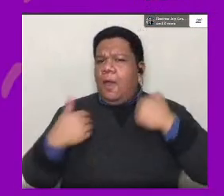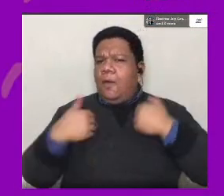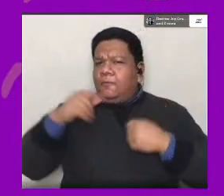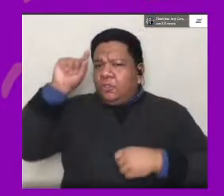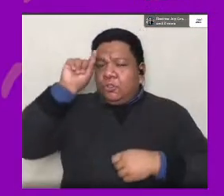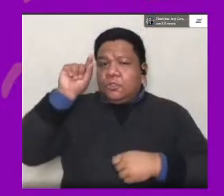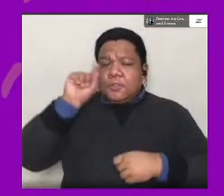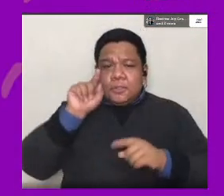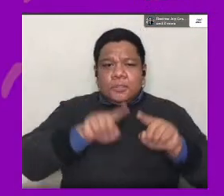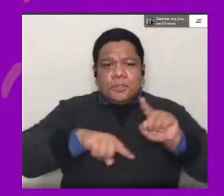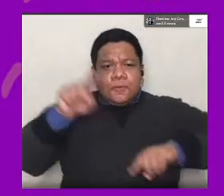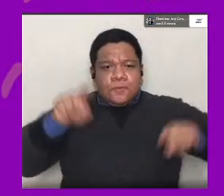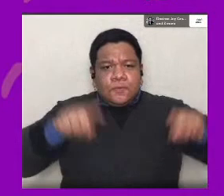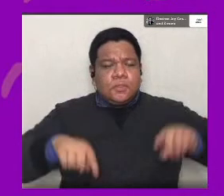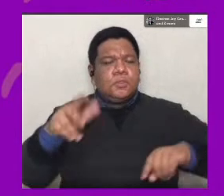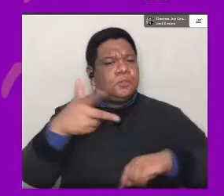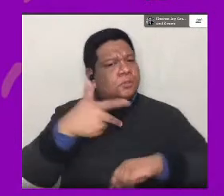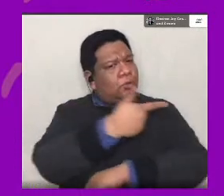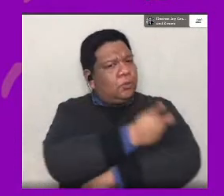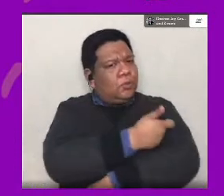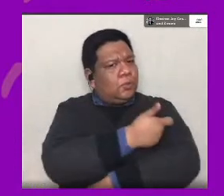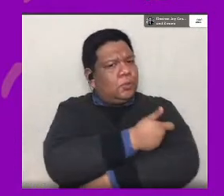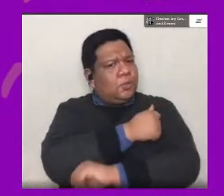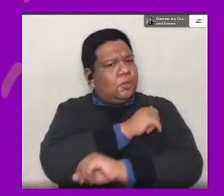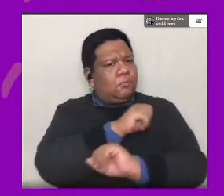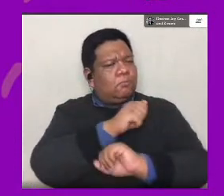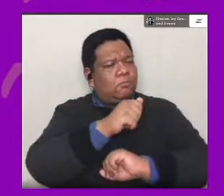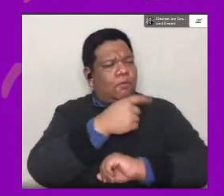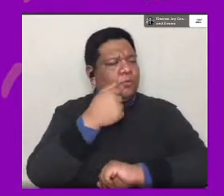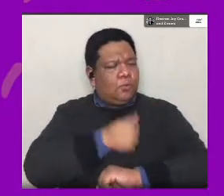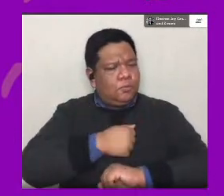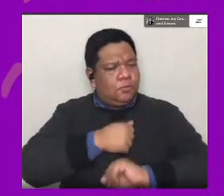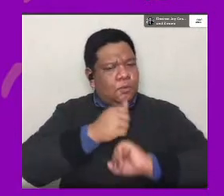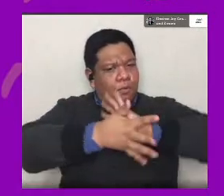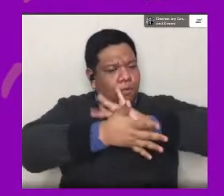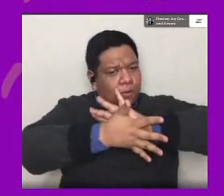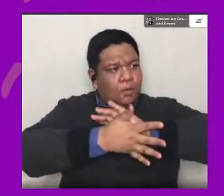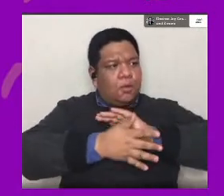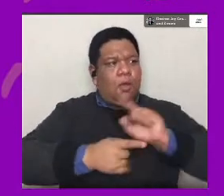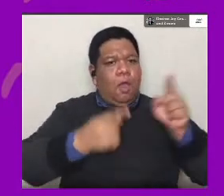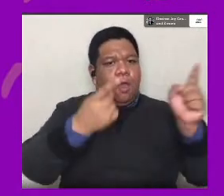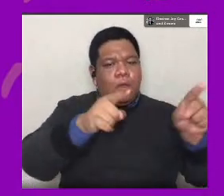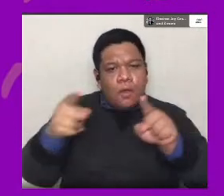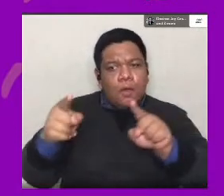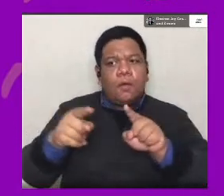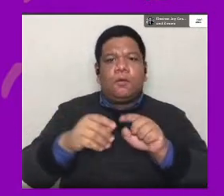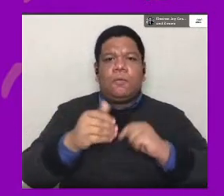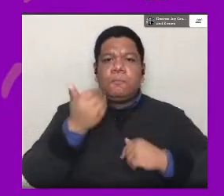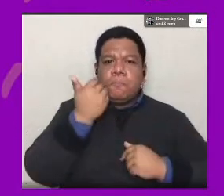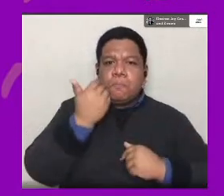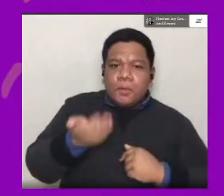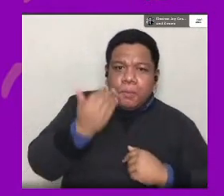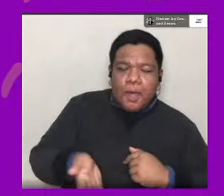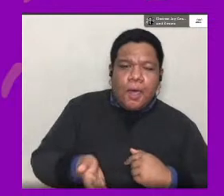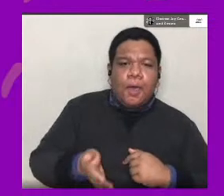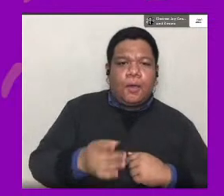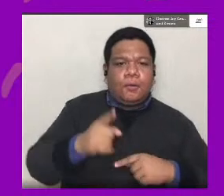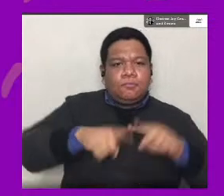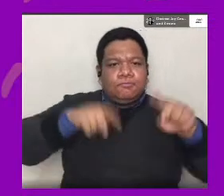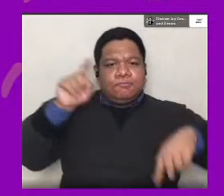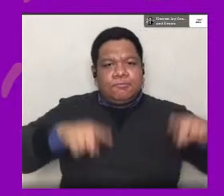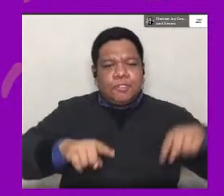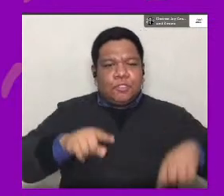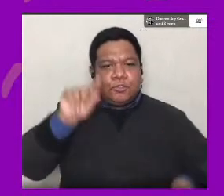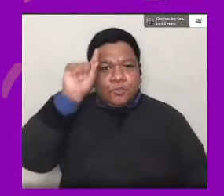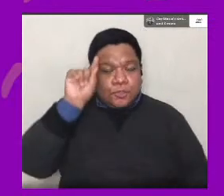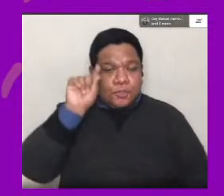COVID-19's susceptibility, incidence, severity, and mortality rates. On December